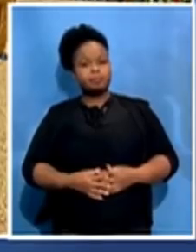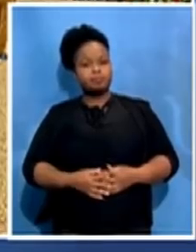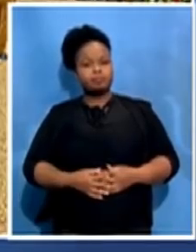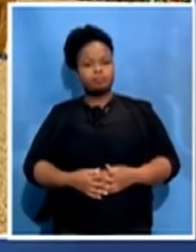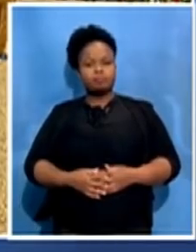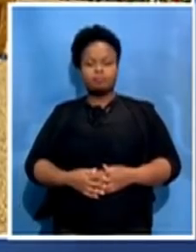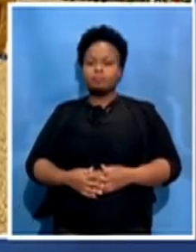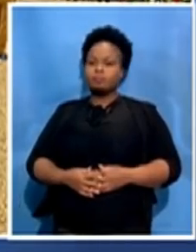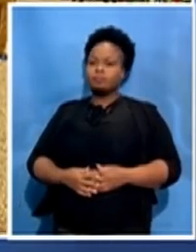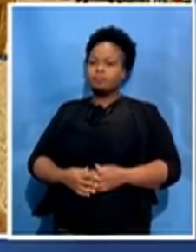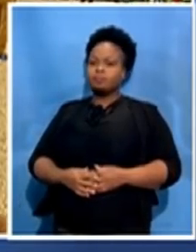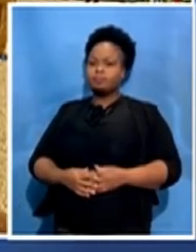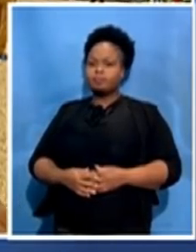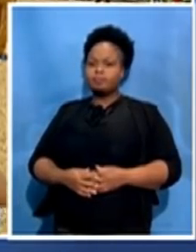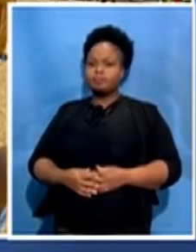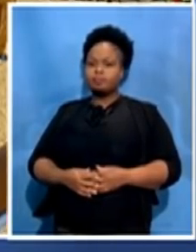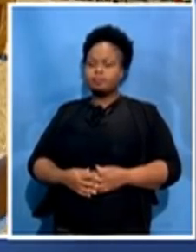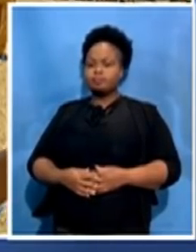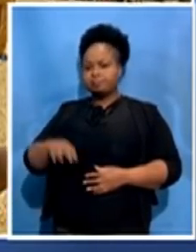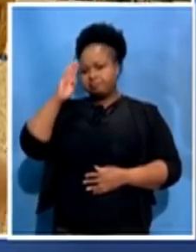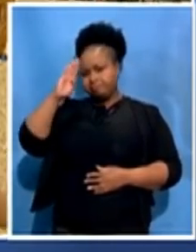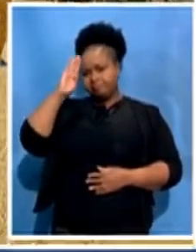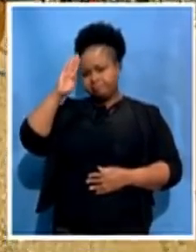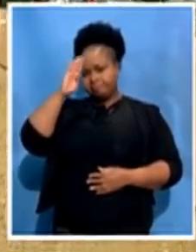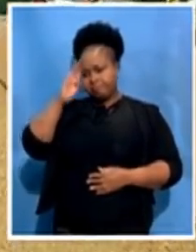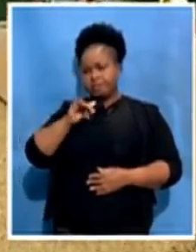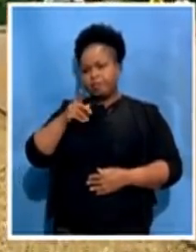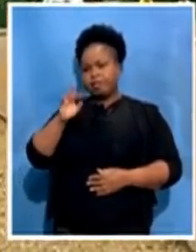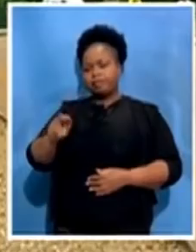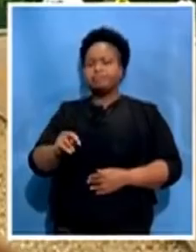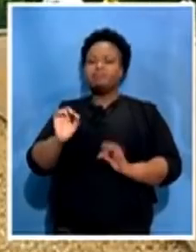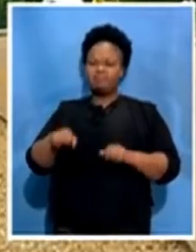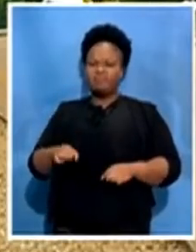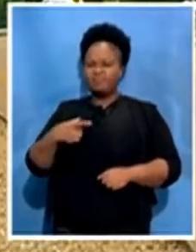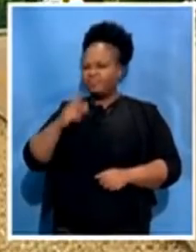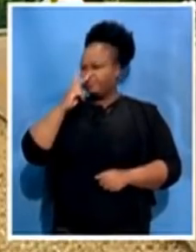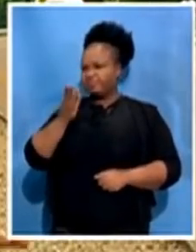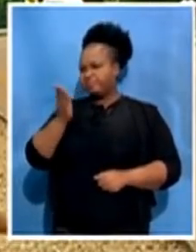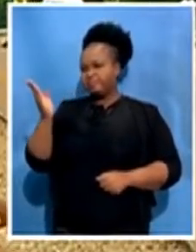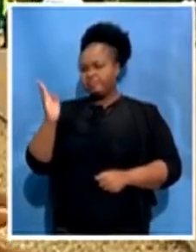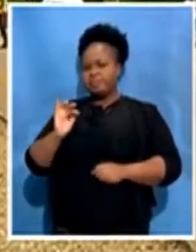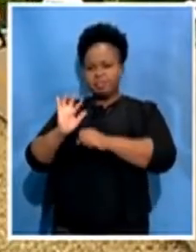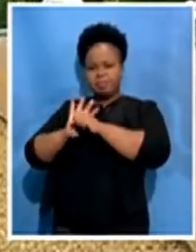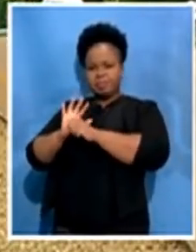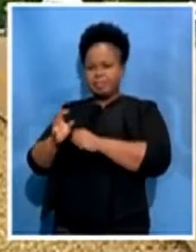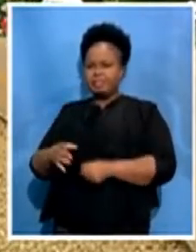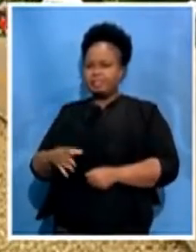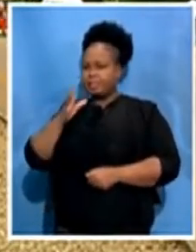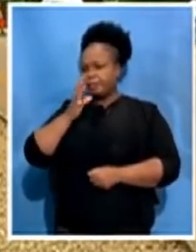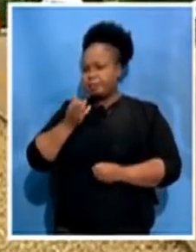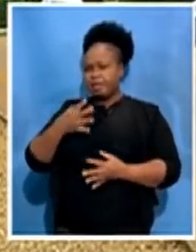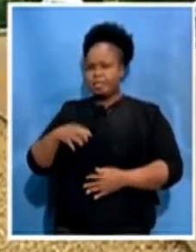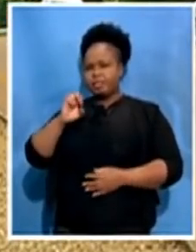Good afternoon, Blaine. Of course, as you can see behind me, there's a lot of EFF supporters who are preparing